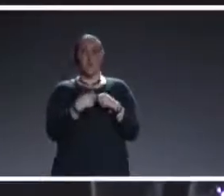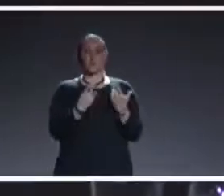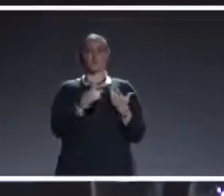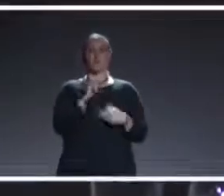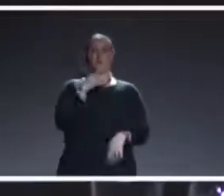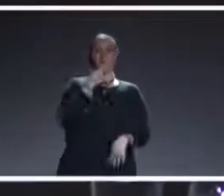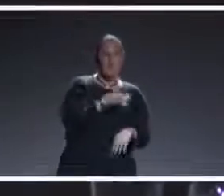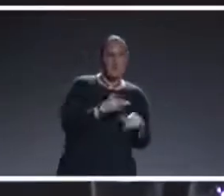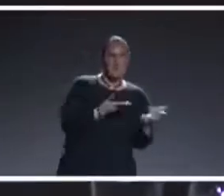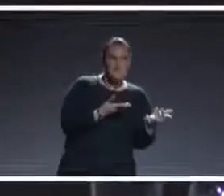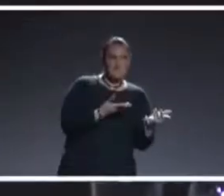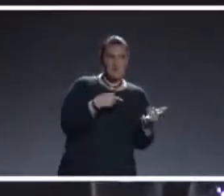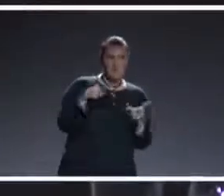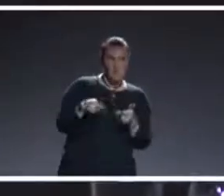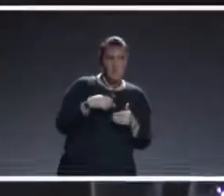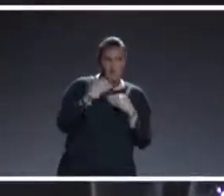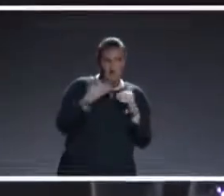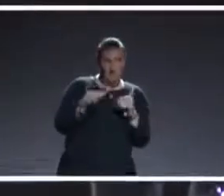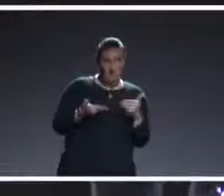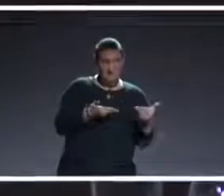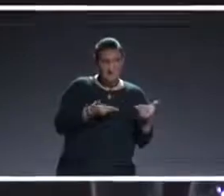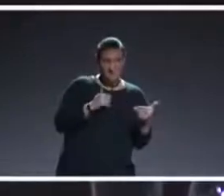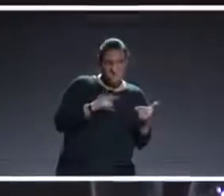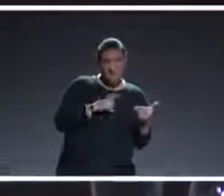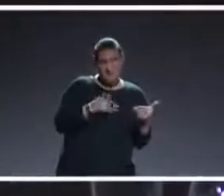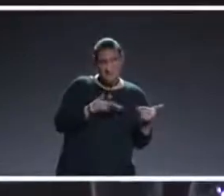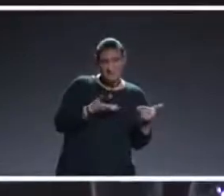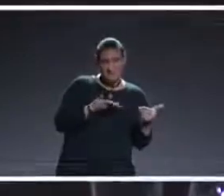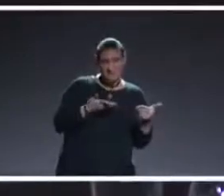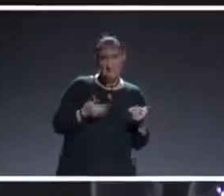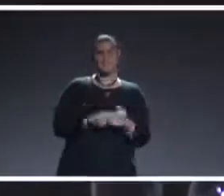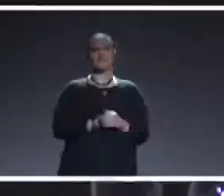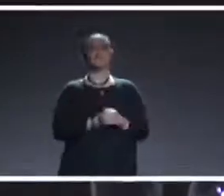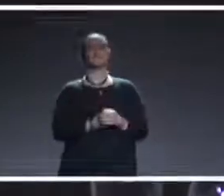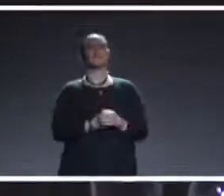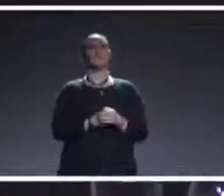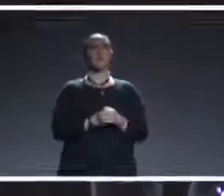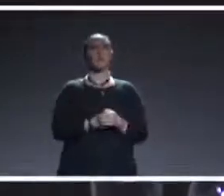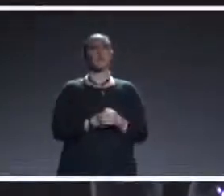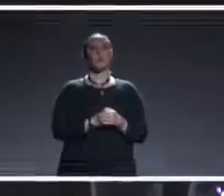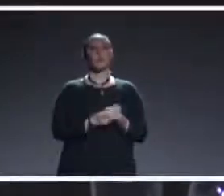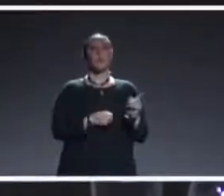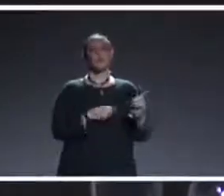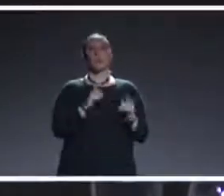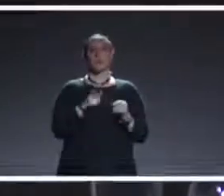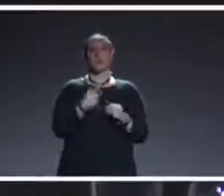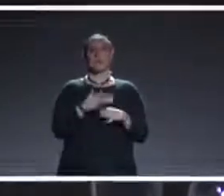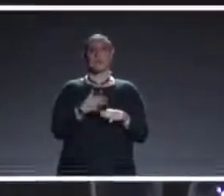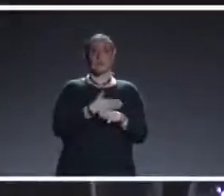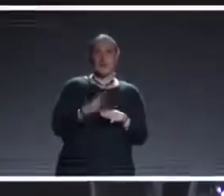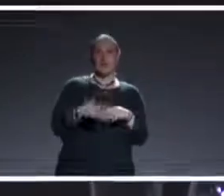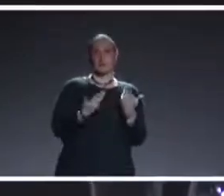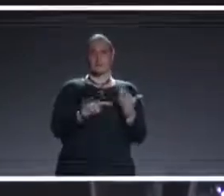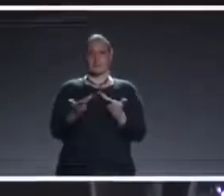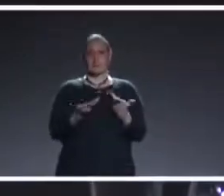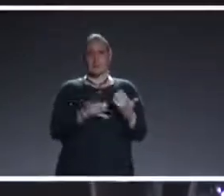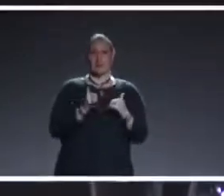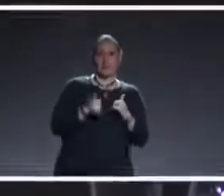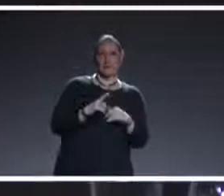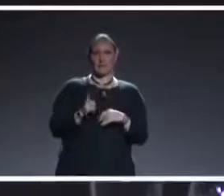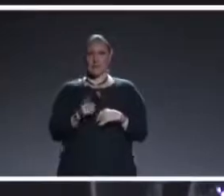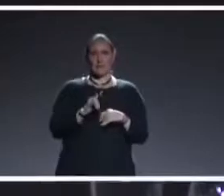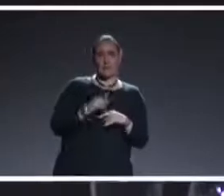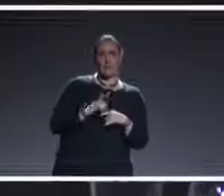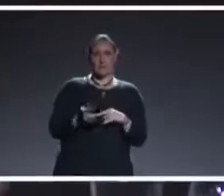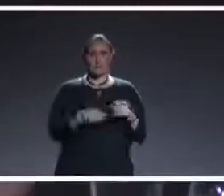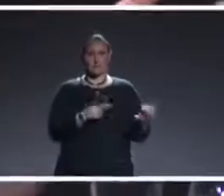my friends were really the sort of decision-making process that helped me say, okay, yeah, let's do